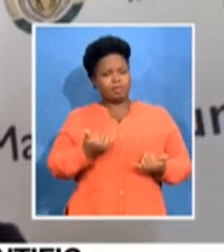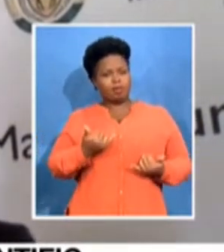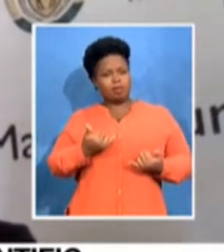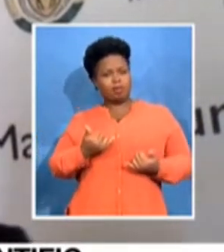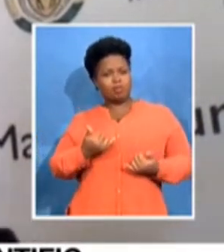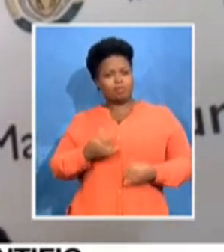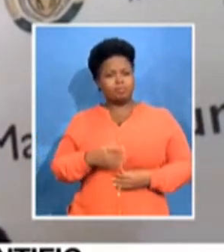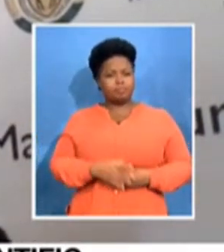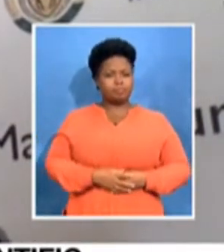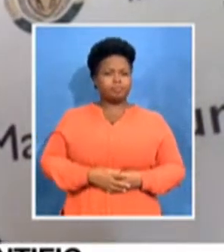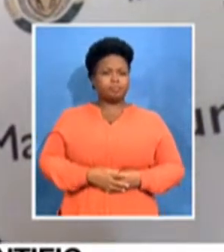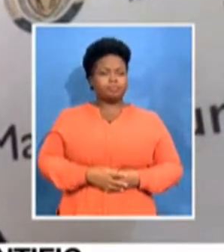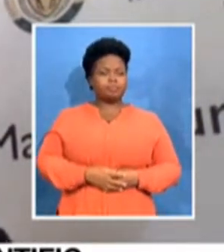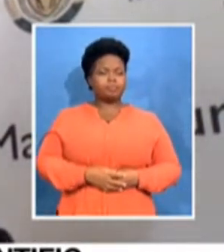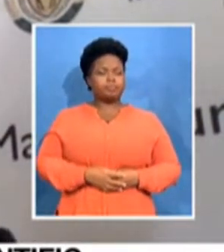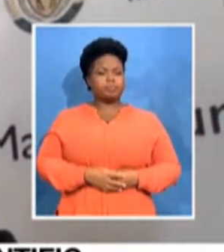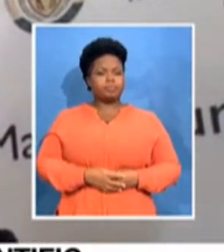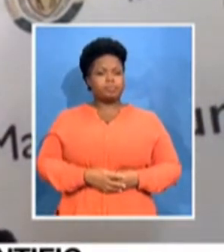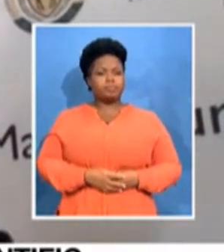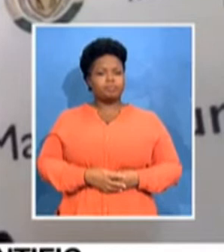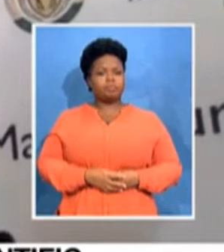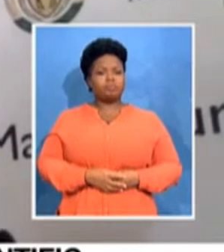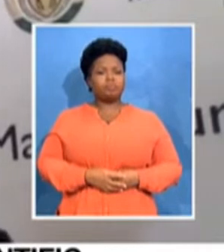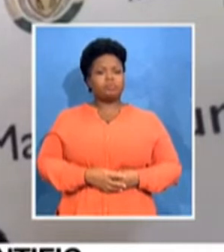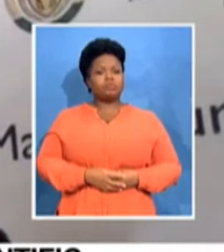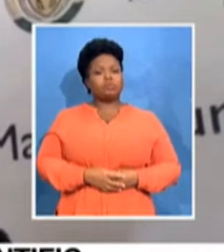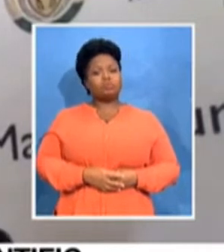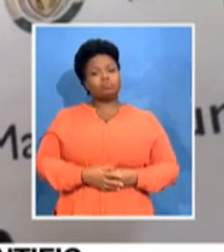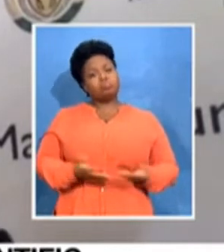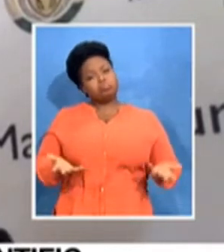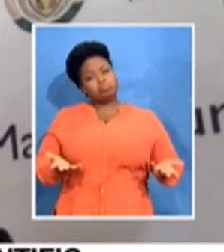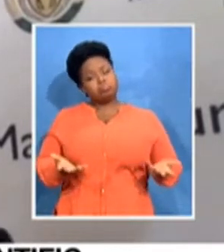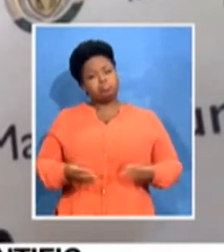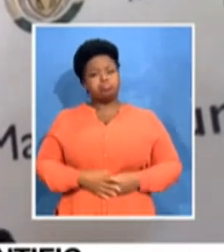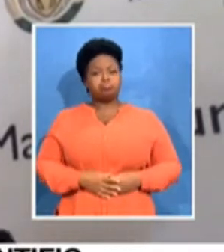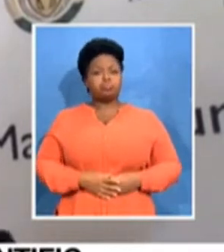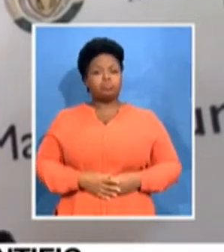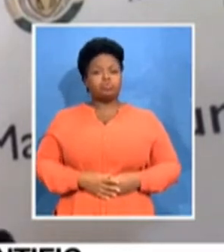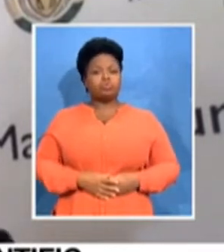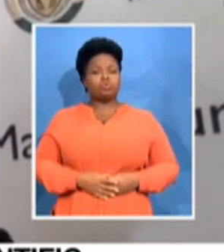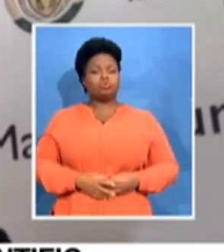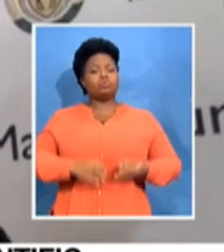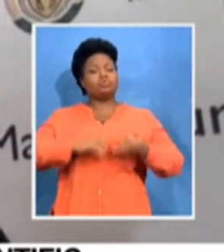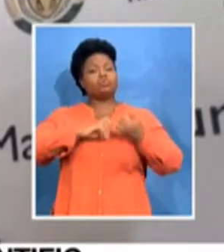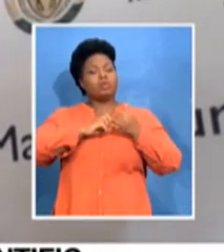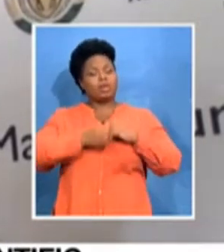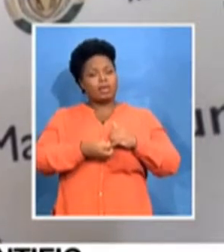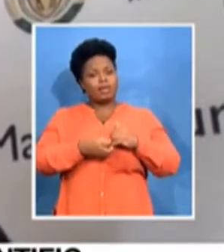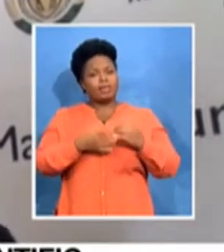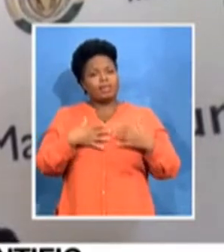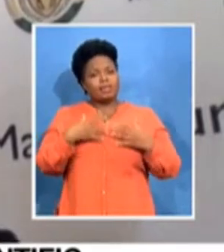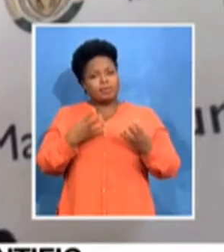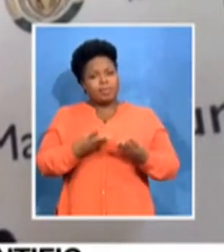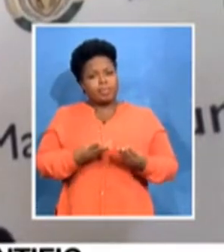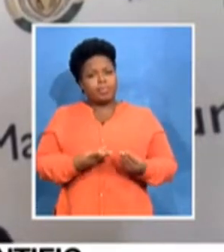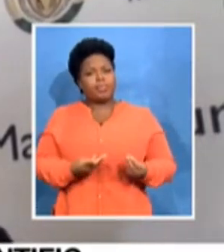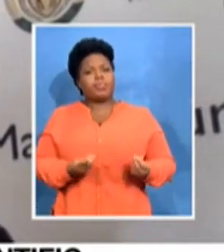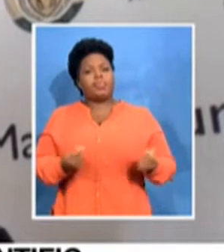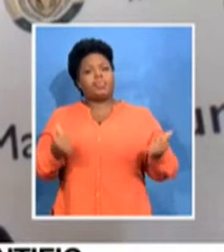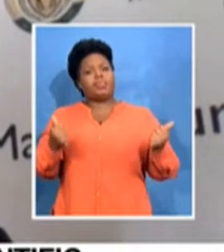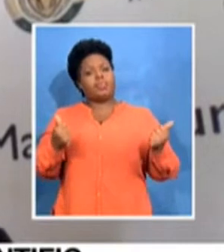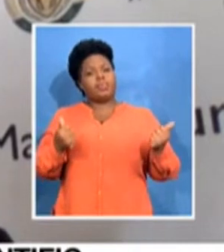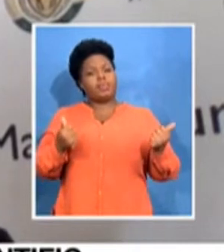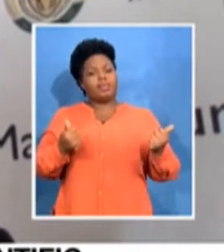dealing or likely to generate neutralizing agents against the current variant